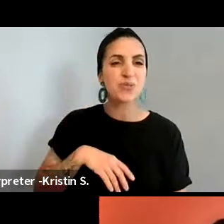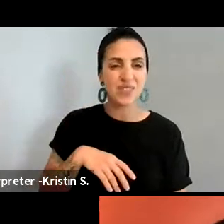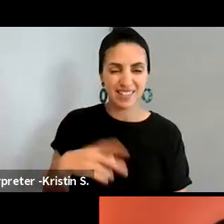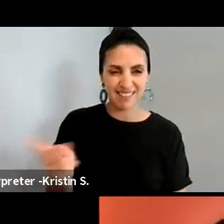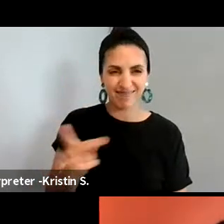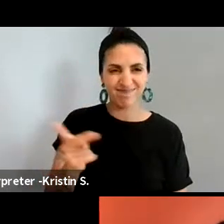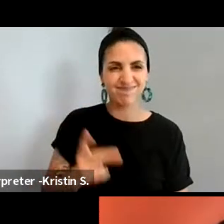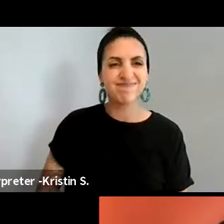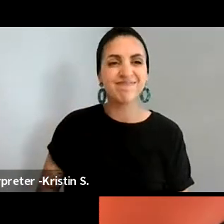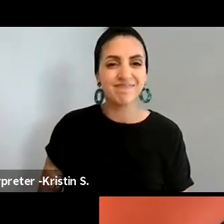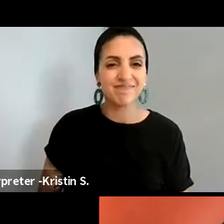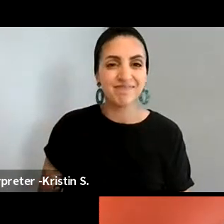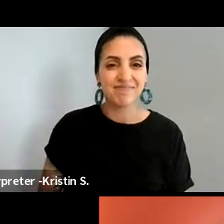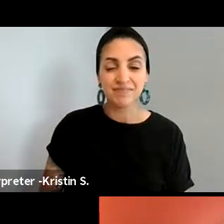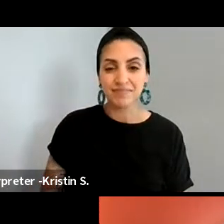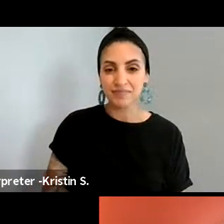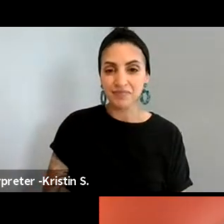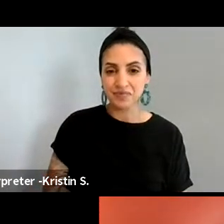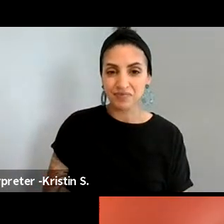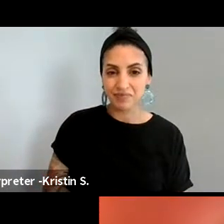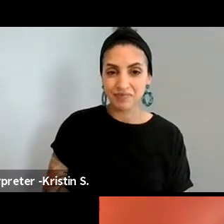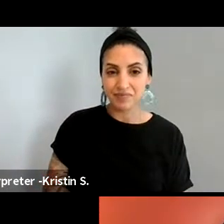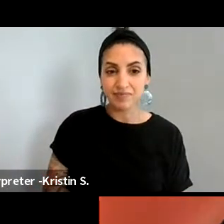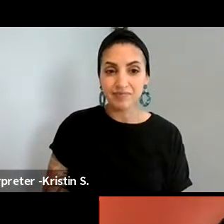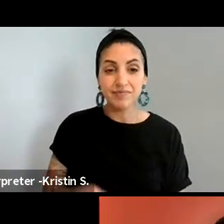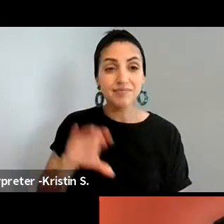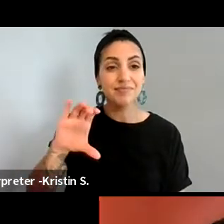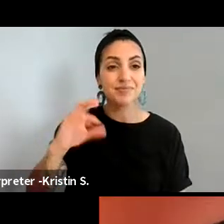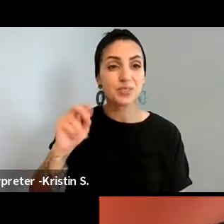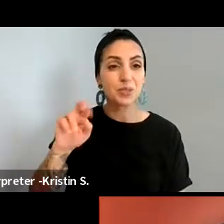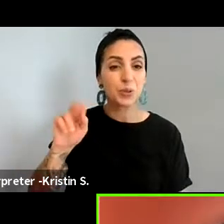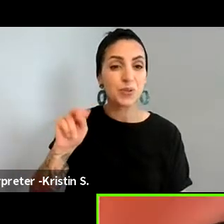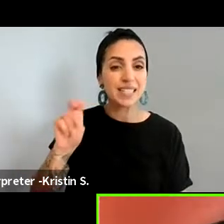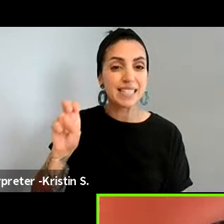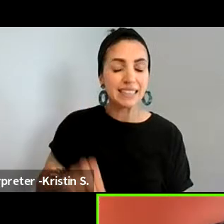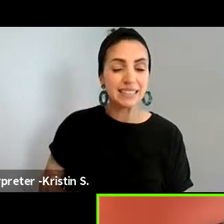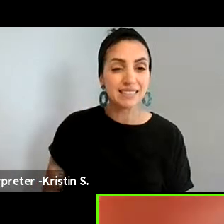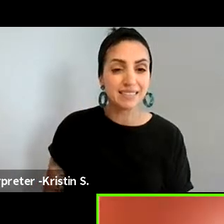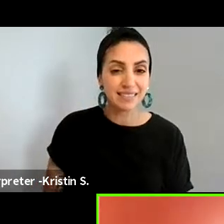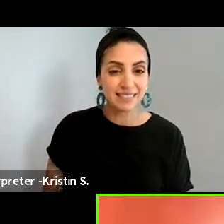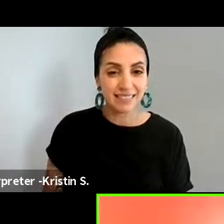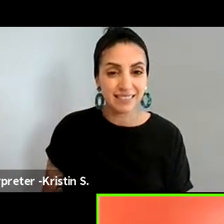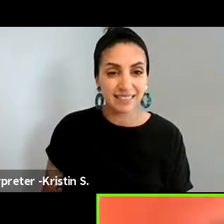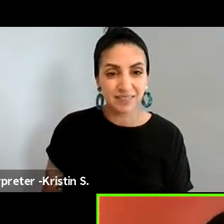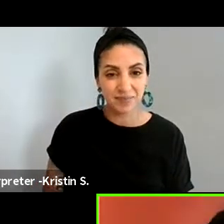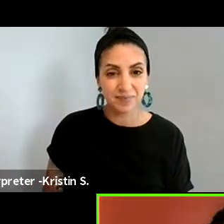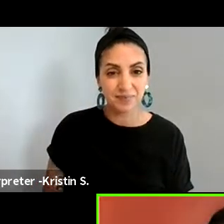Thank you so much, Diana. Thank you. Christine, anything? Yeah.